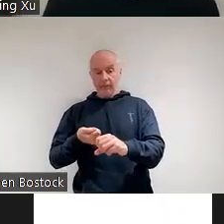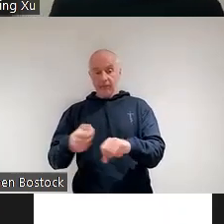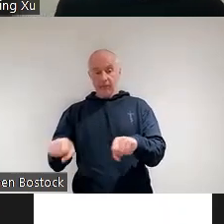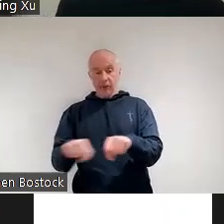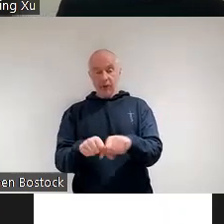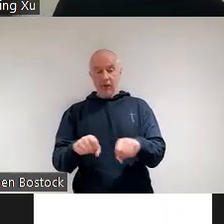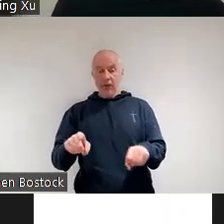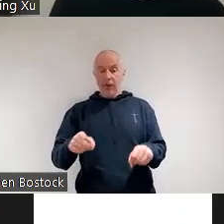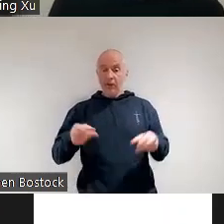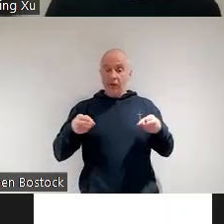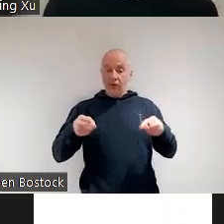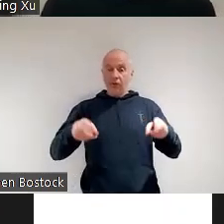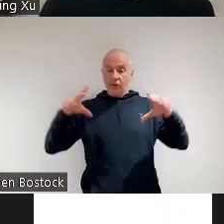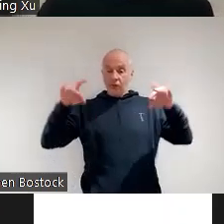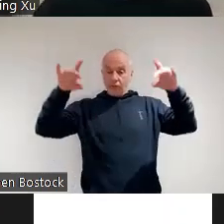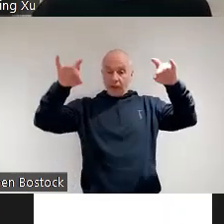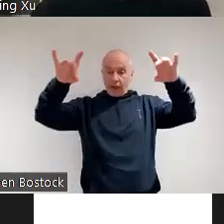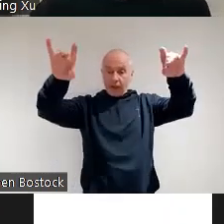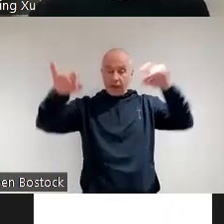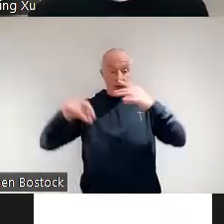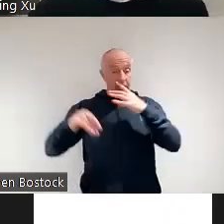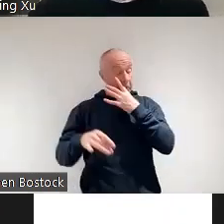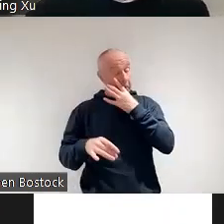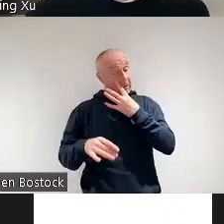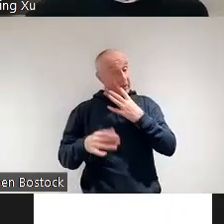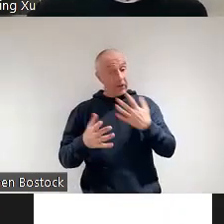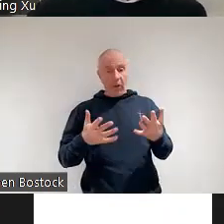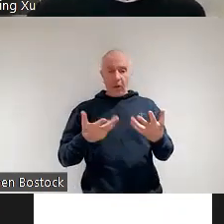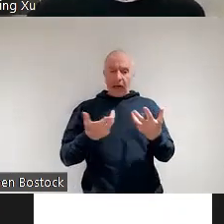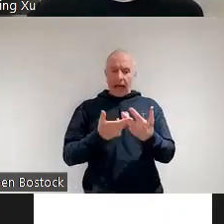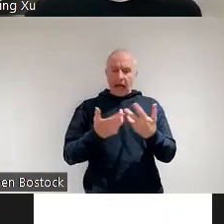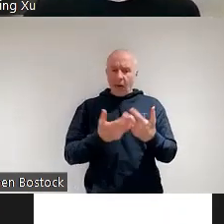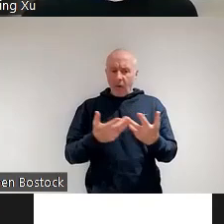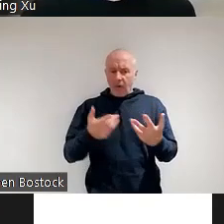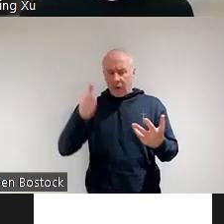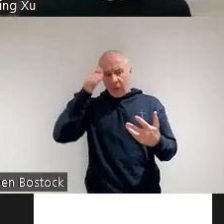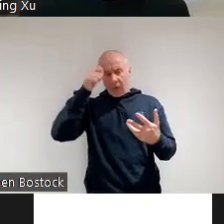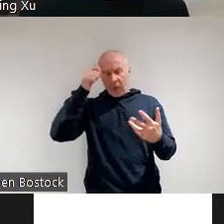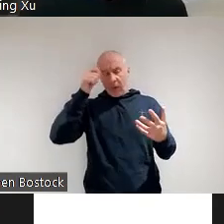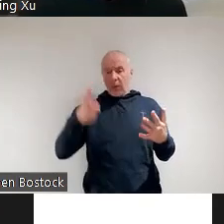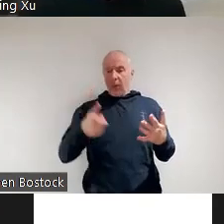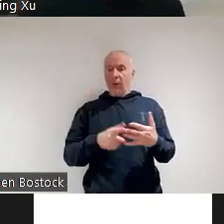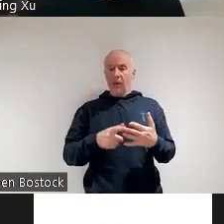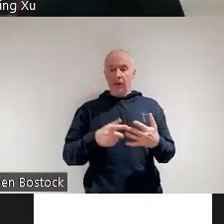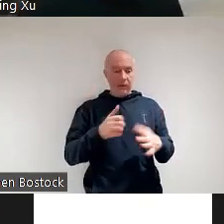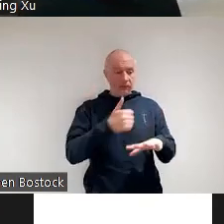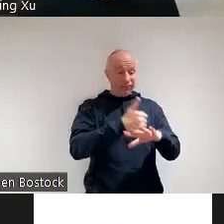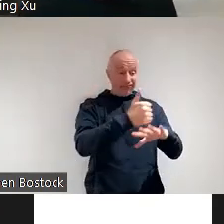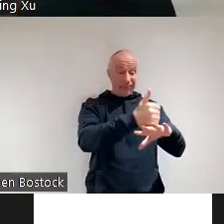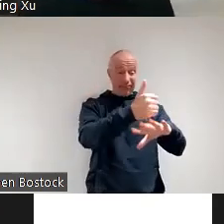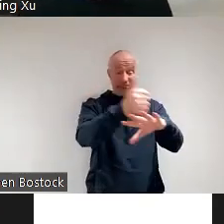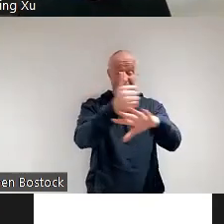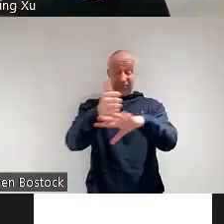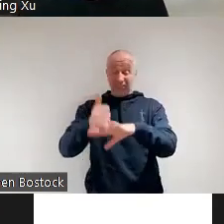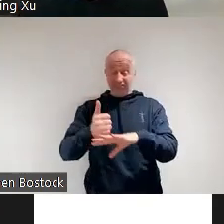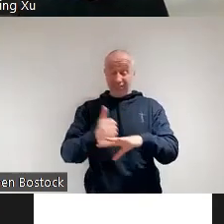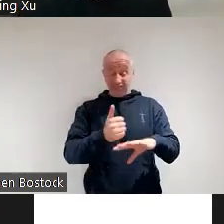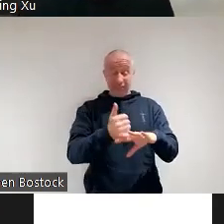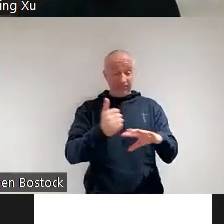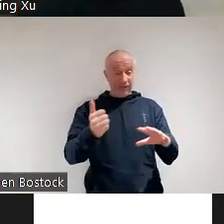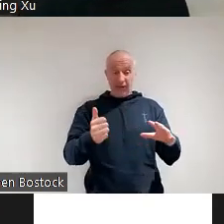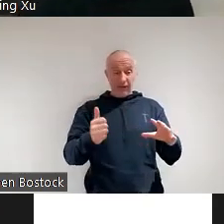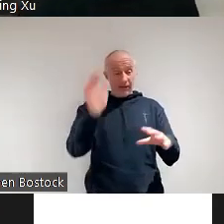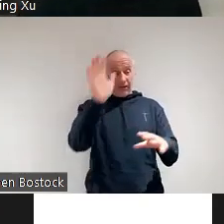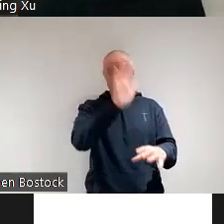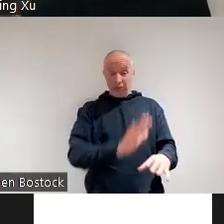past is all about how can we make the charger looks nice? Because when you install all those chargers, as I just mentioned, they